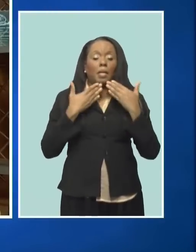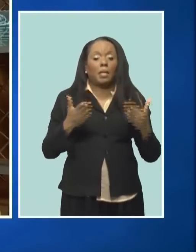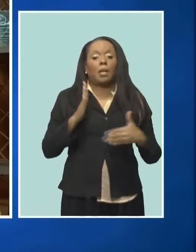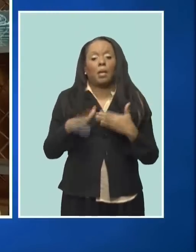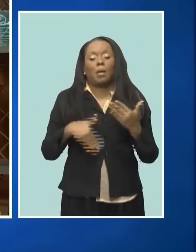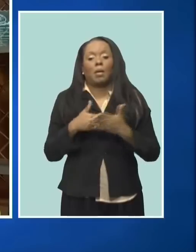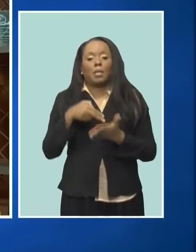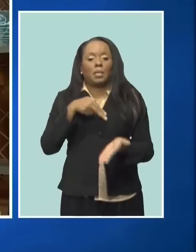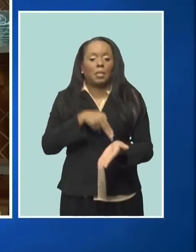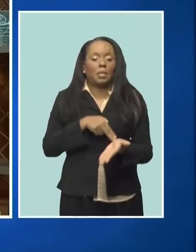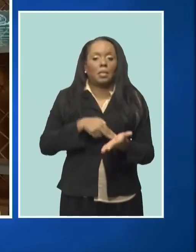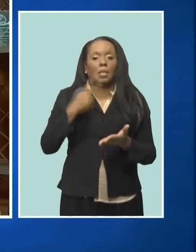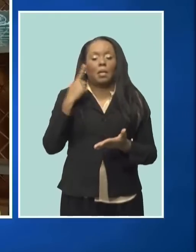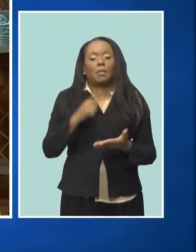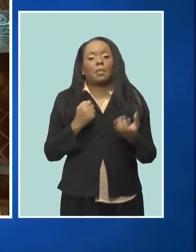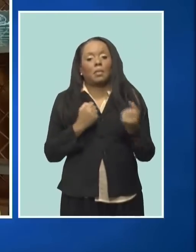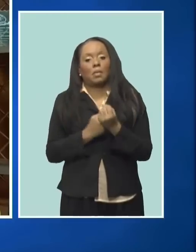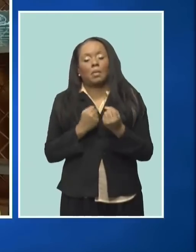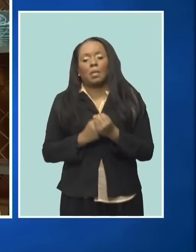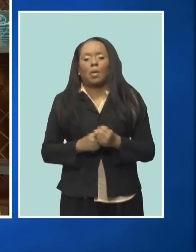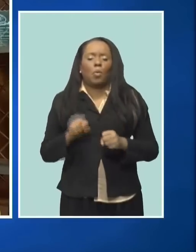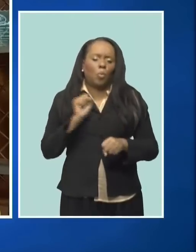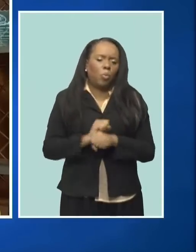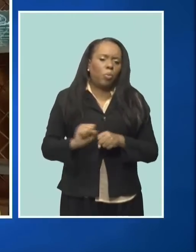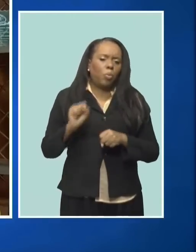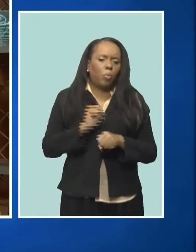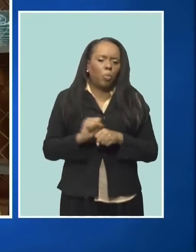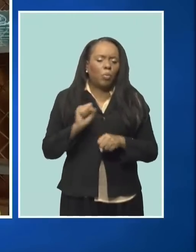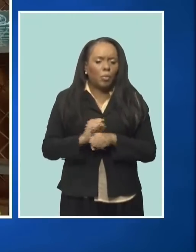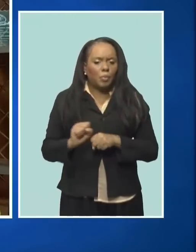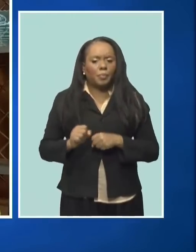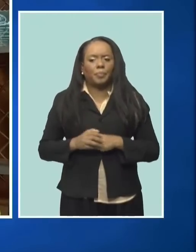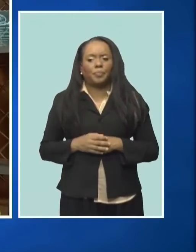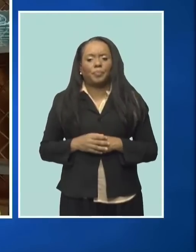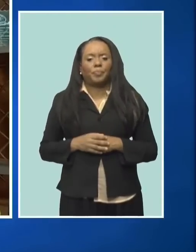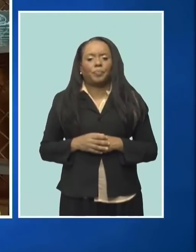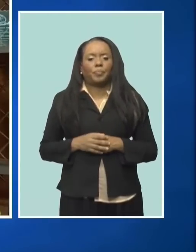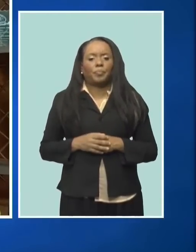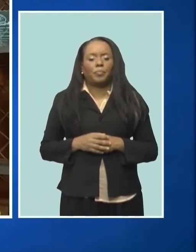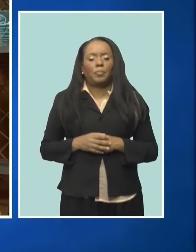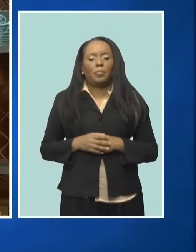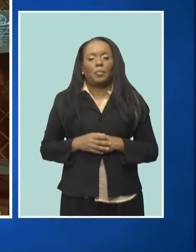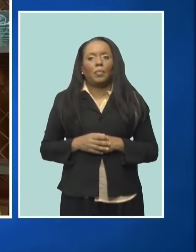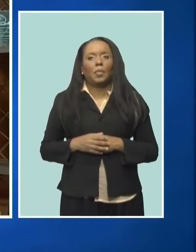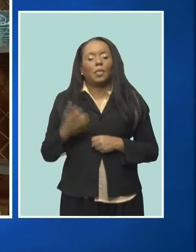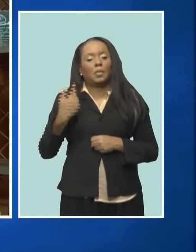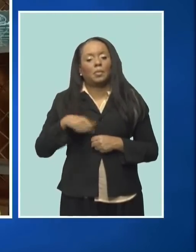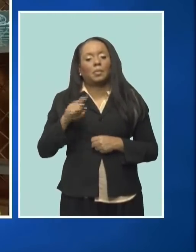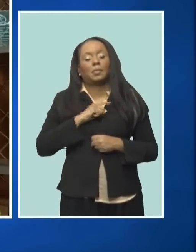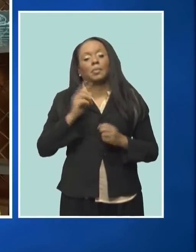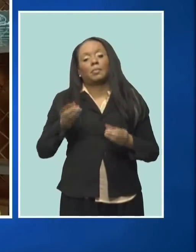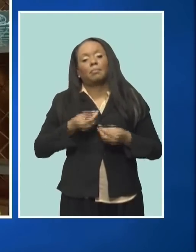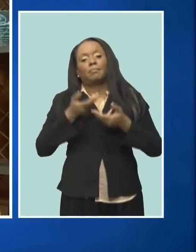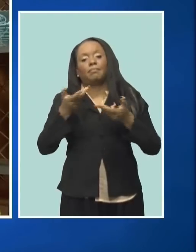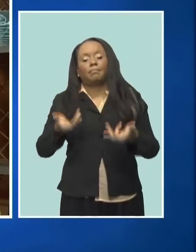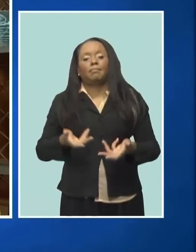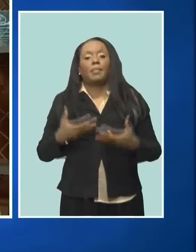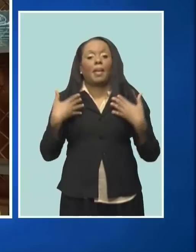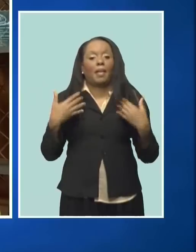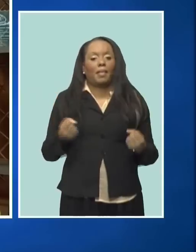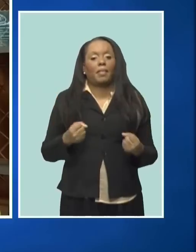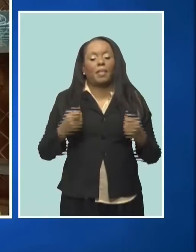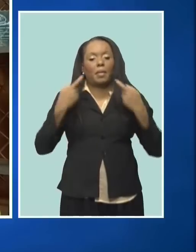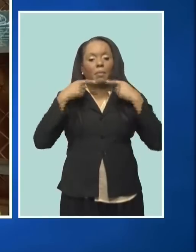nurses for their dedication and hard work. Additionally, BNA extends to everyone a